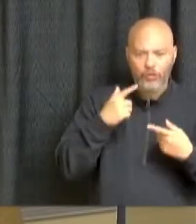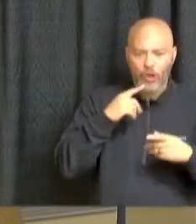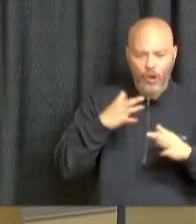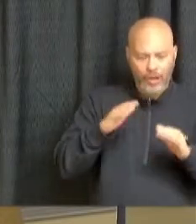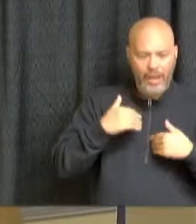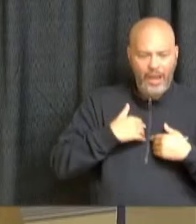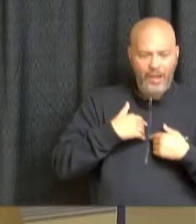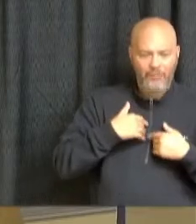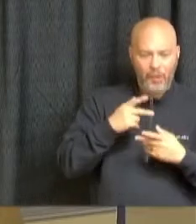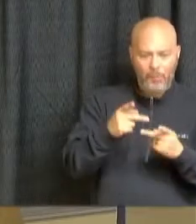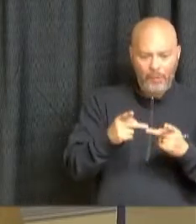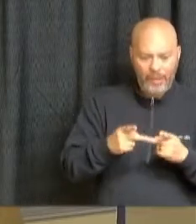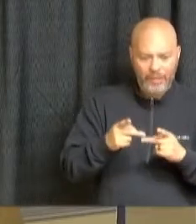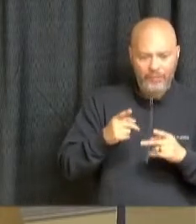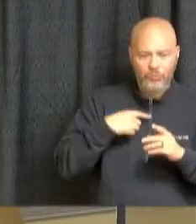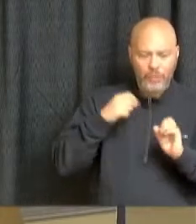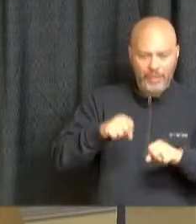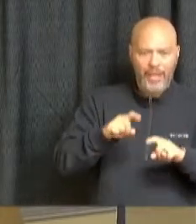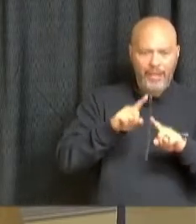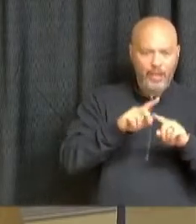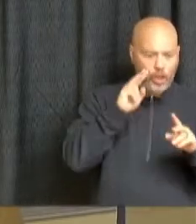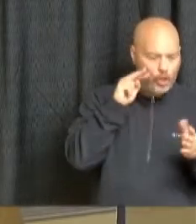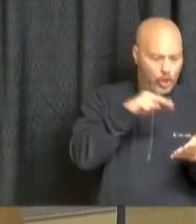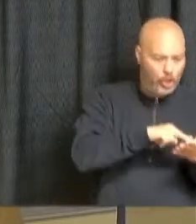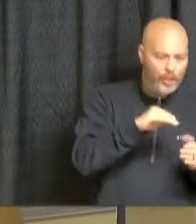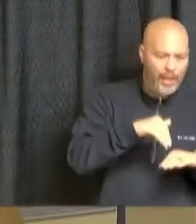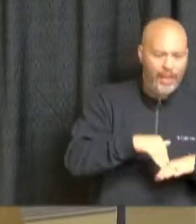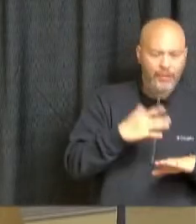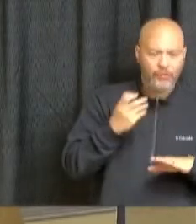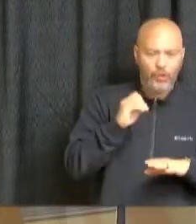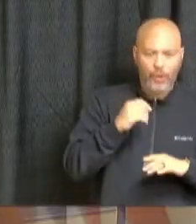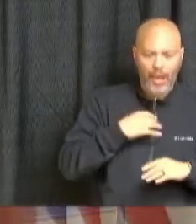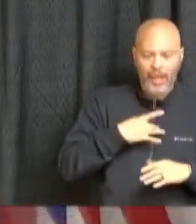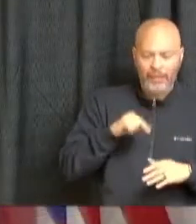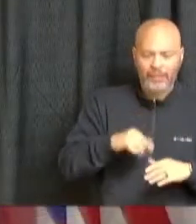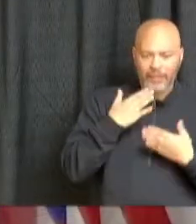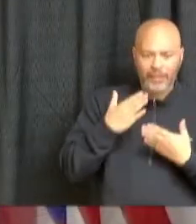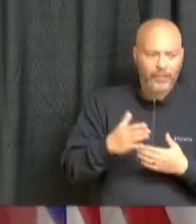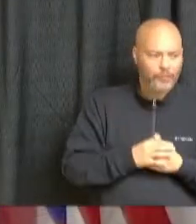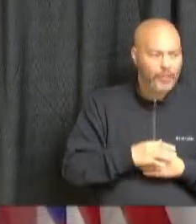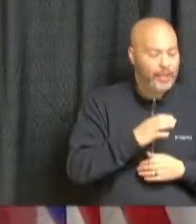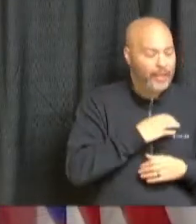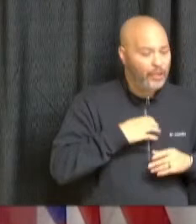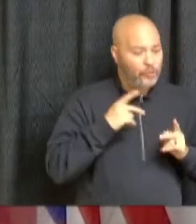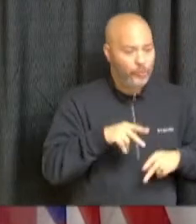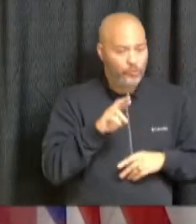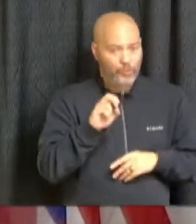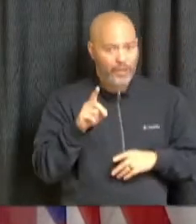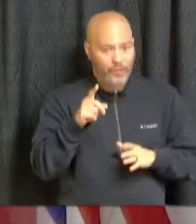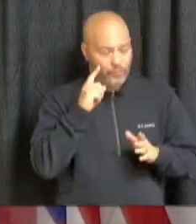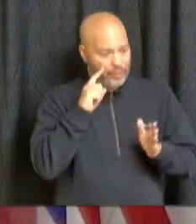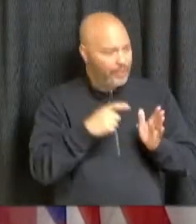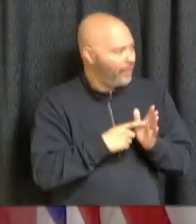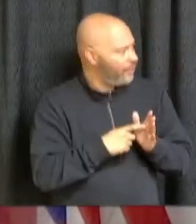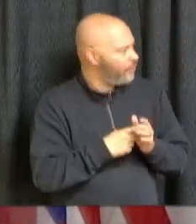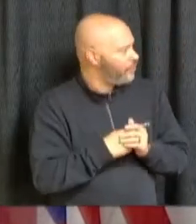reference point to fall back on. So I do like this. Thank you. Thank you. Councilperson Red, you're recognized.